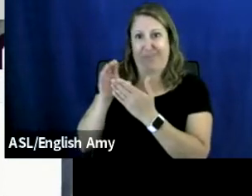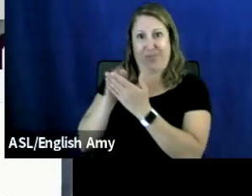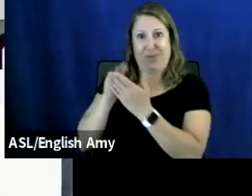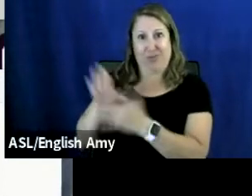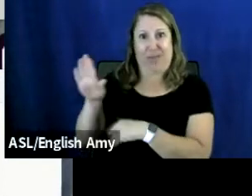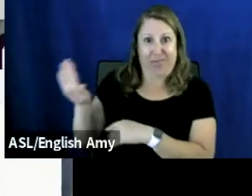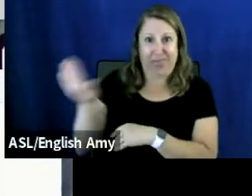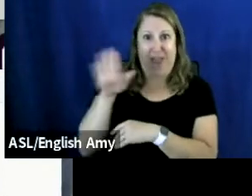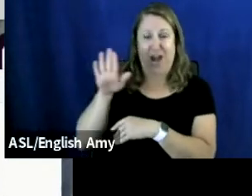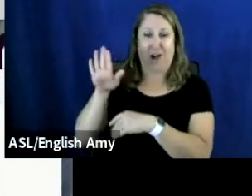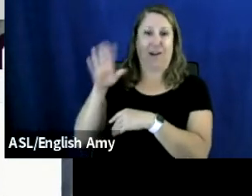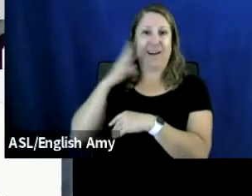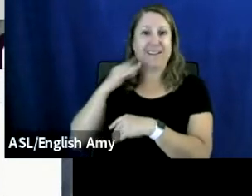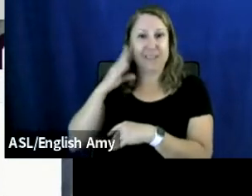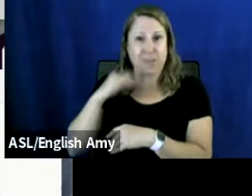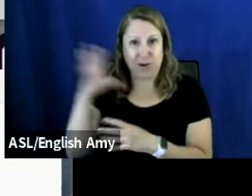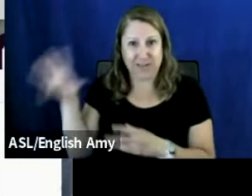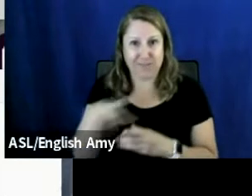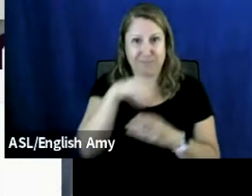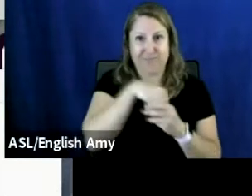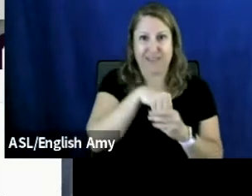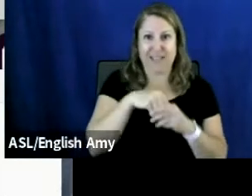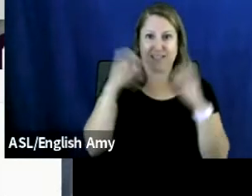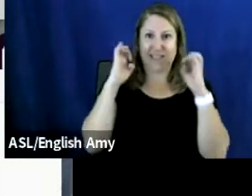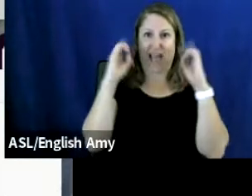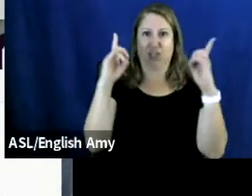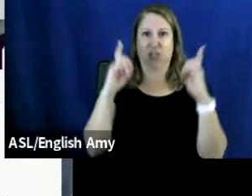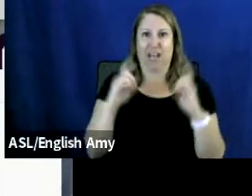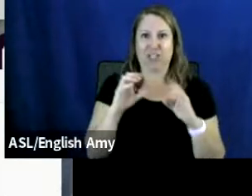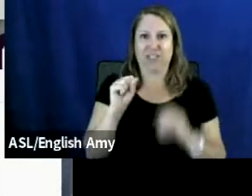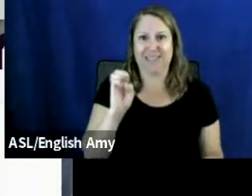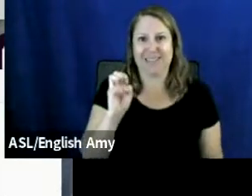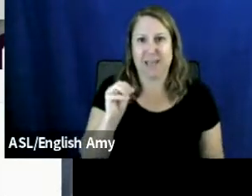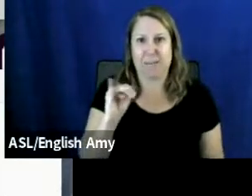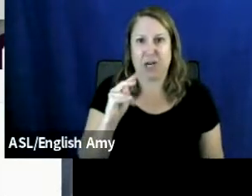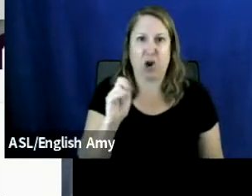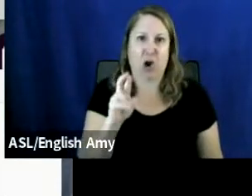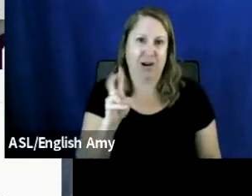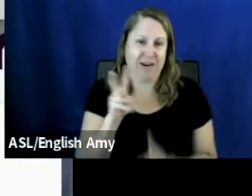seminar. So bringing the practical into the work that we do in our coursework as well.